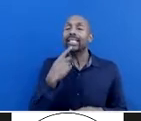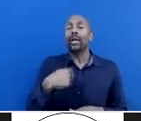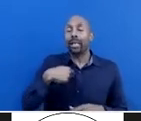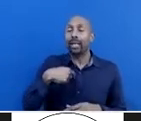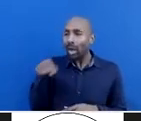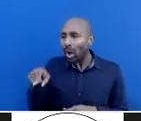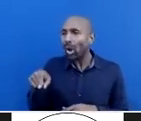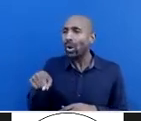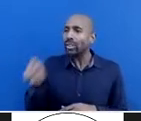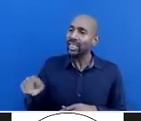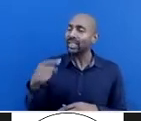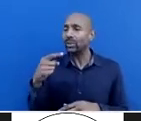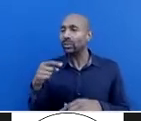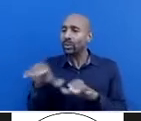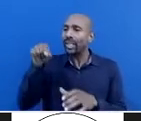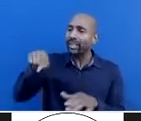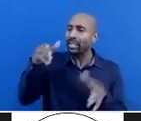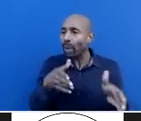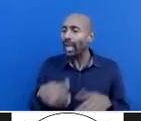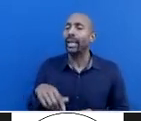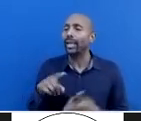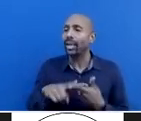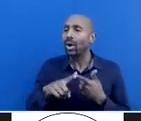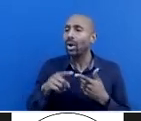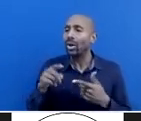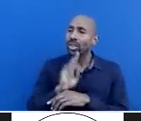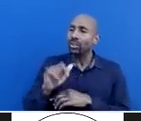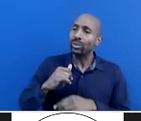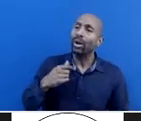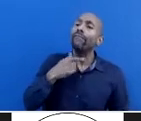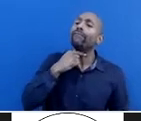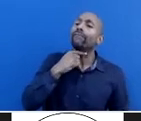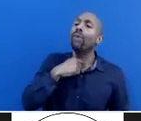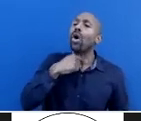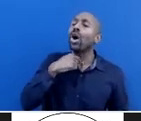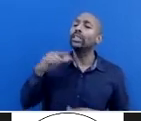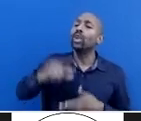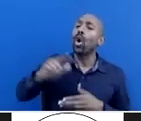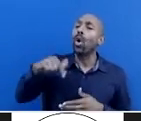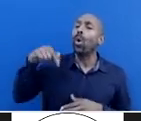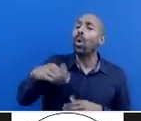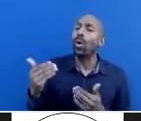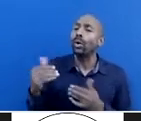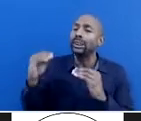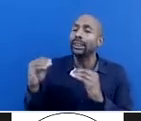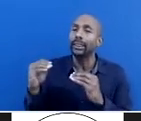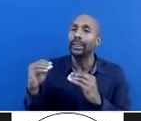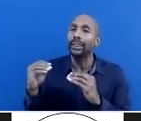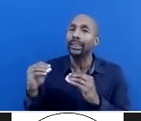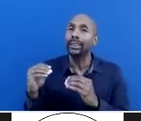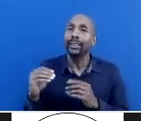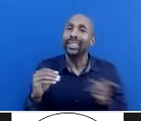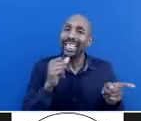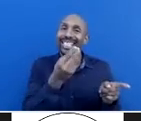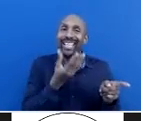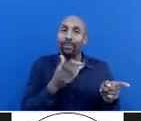say it with your chest, put some bass in your voice. He didn't say those things. But you learn those things through mimesis, through being in